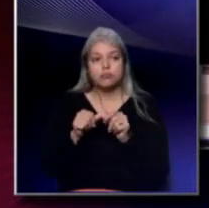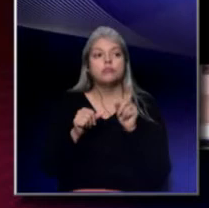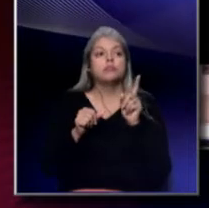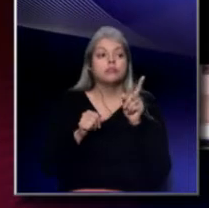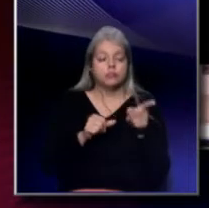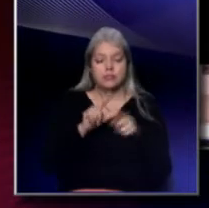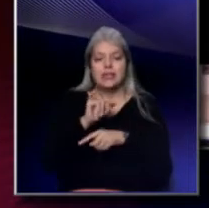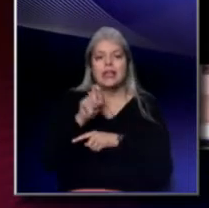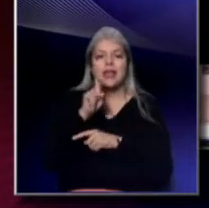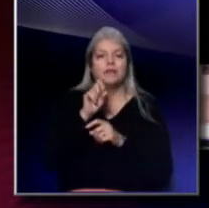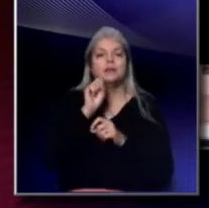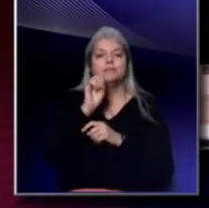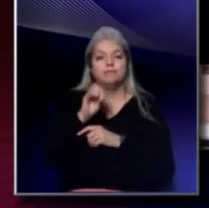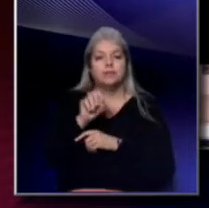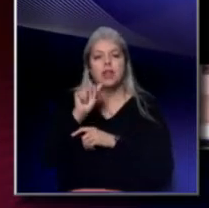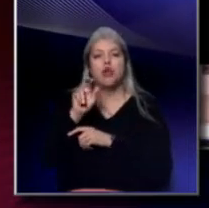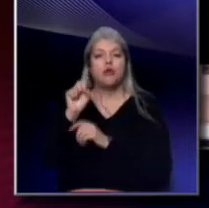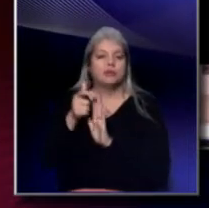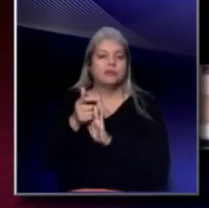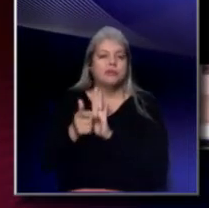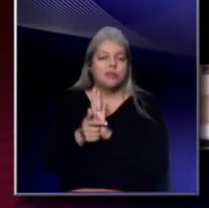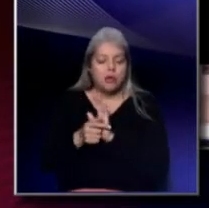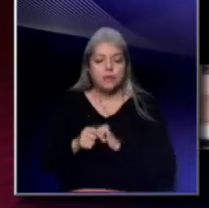ARS. Yes, please.